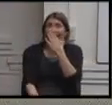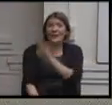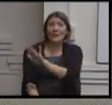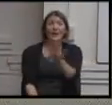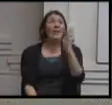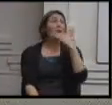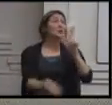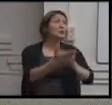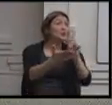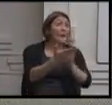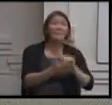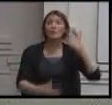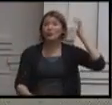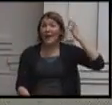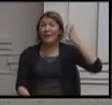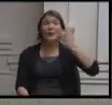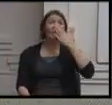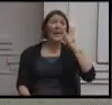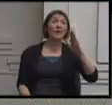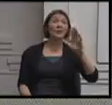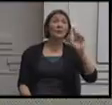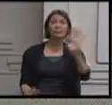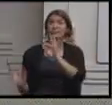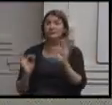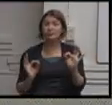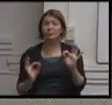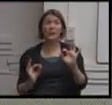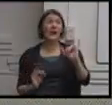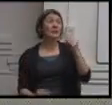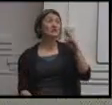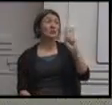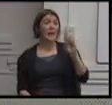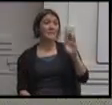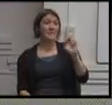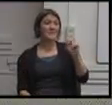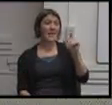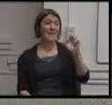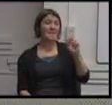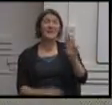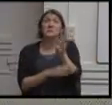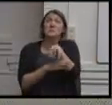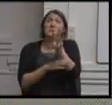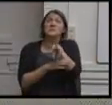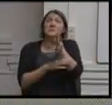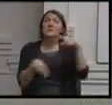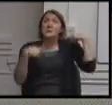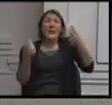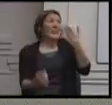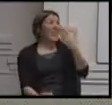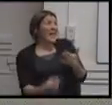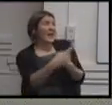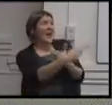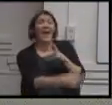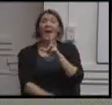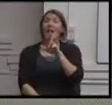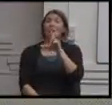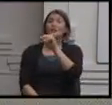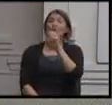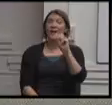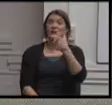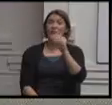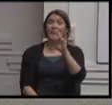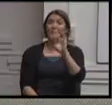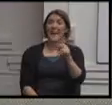members of the press and BCTV, and James Van Slavin. And I don't know your name. Russ Graybeck. And